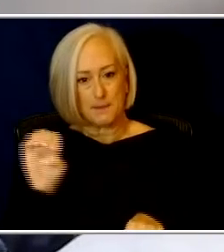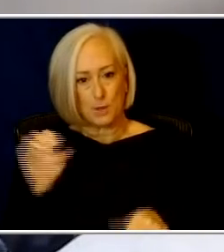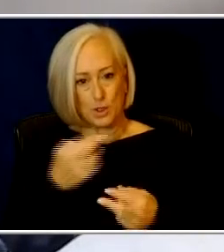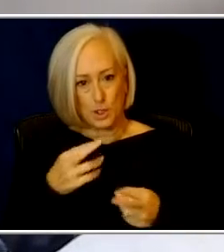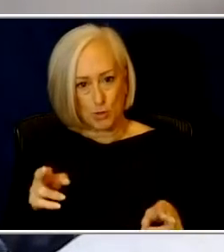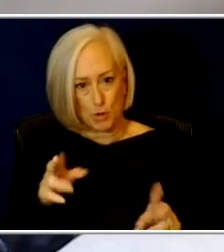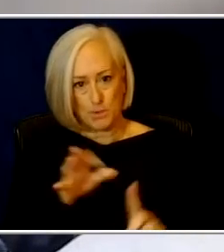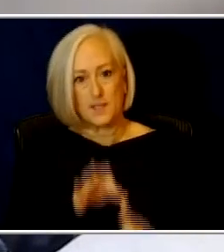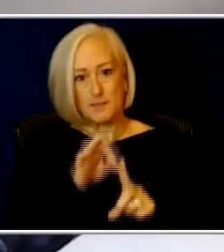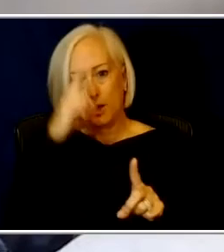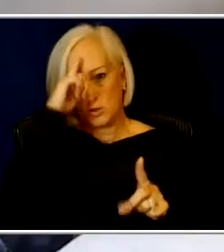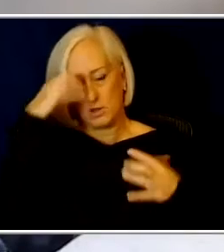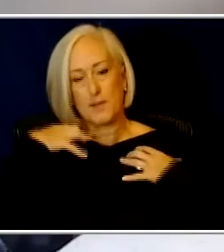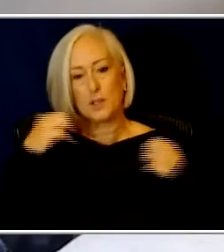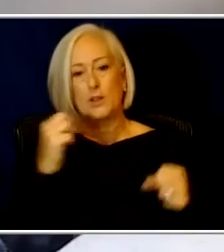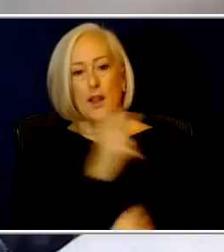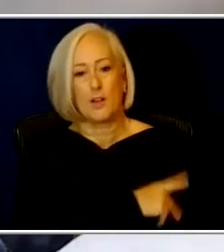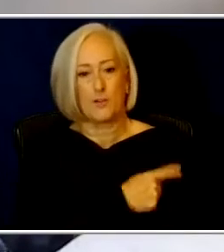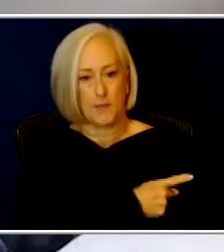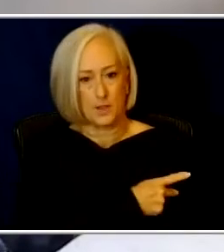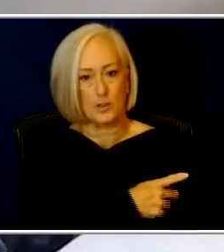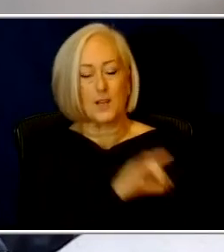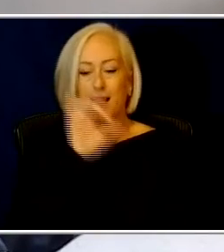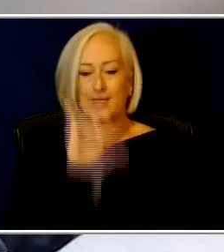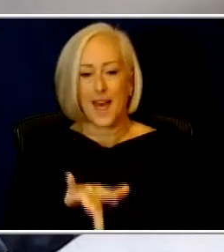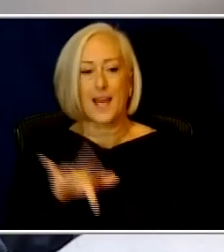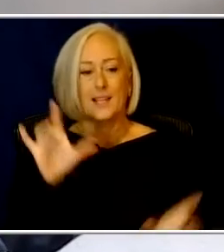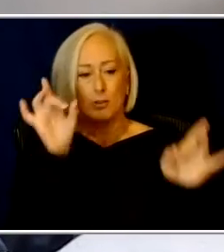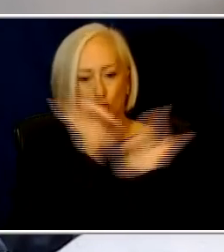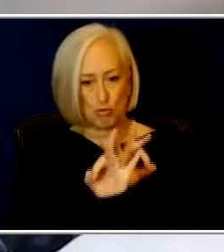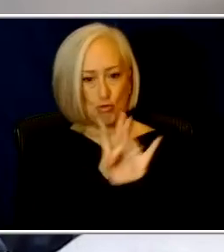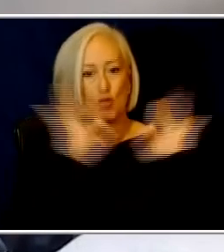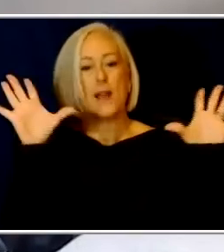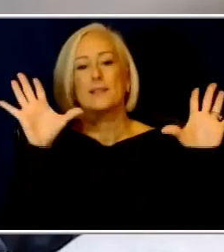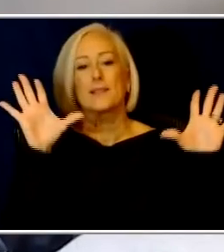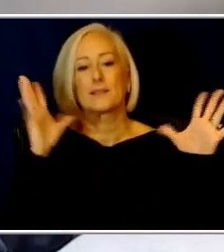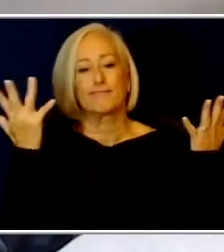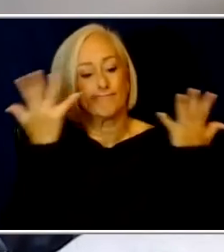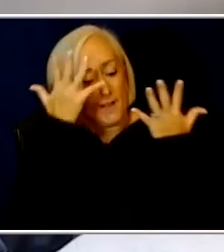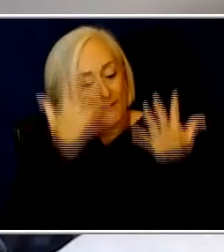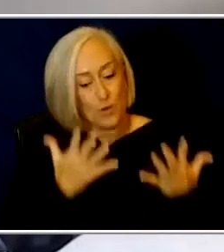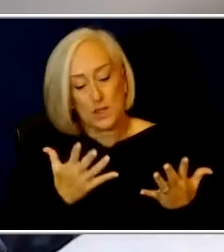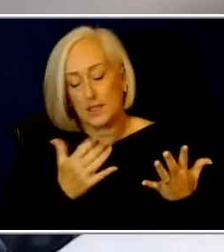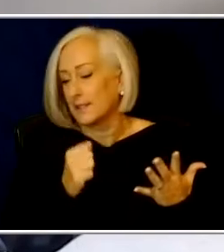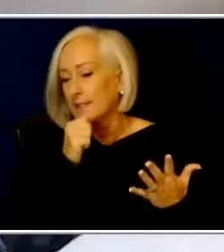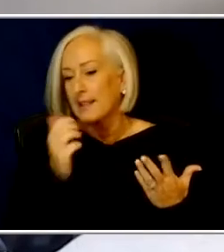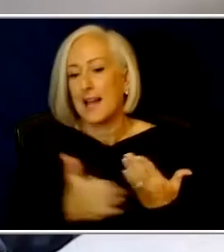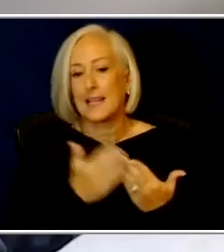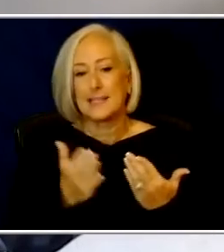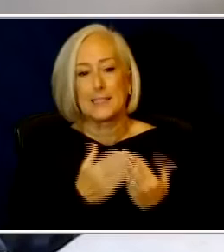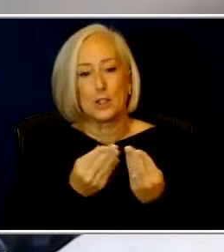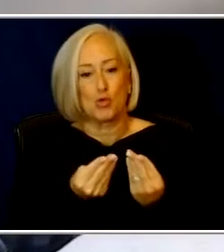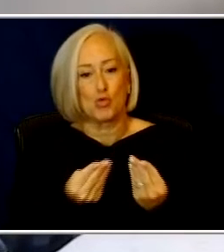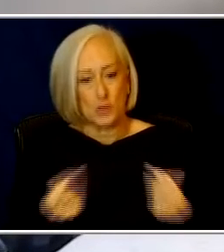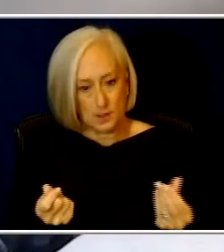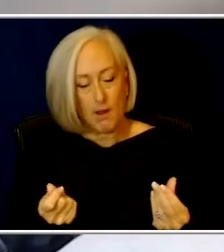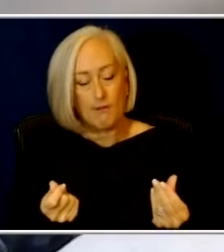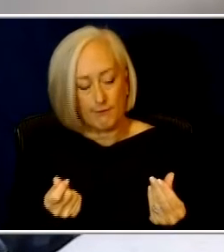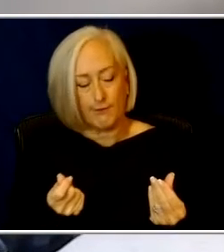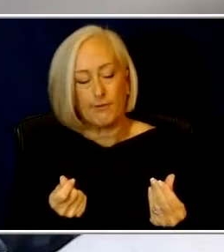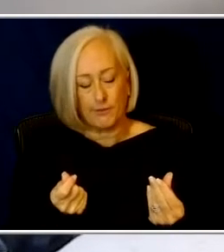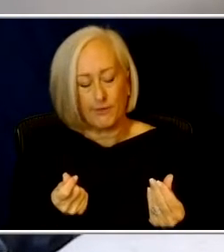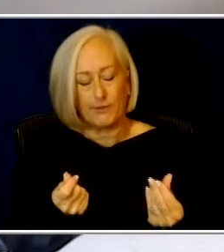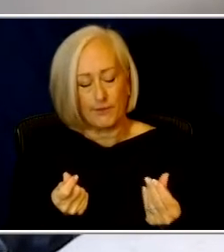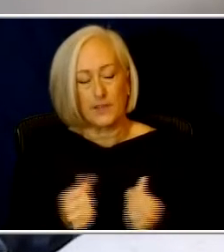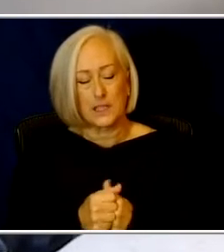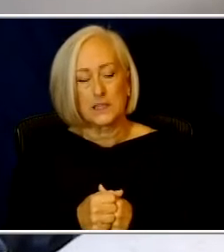patients. That is, I think, a crisis that is unfortunately not going to be easily solved. And